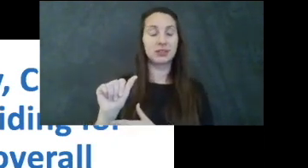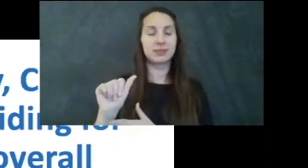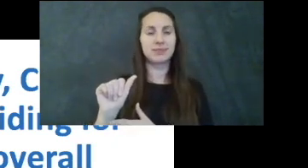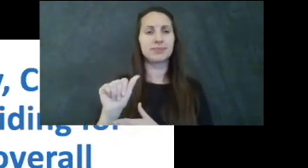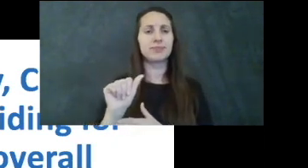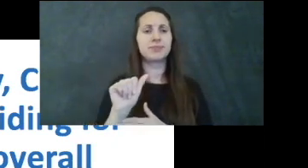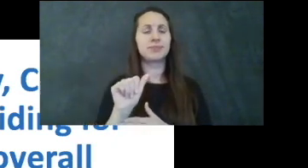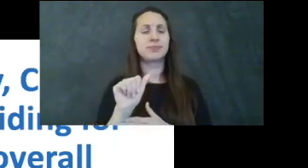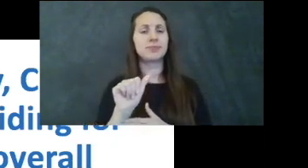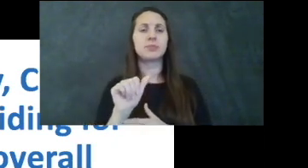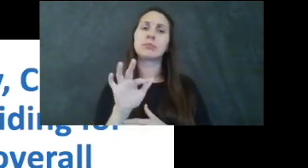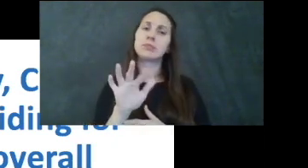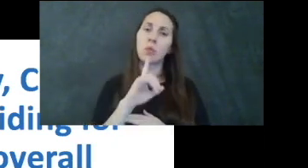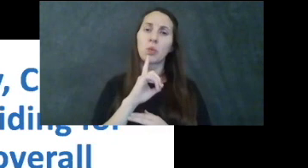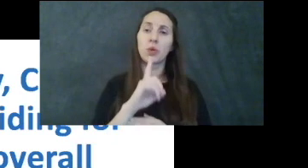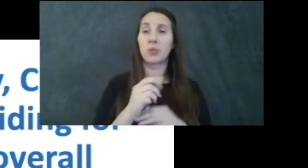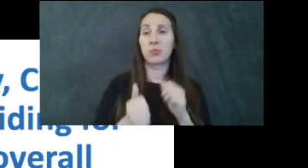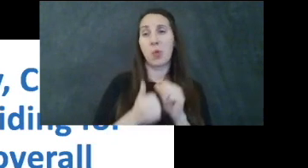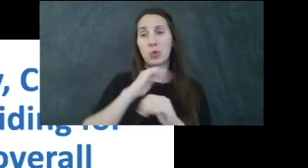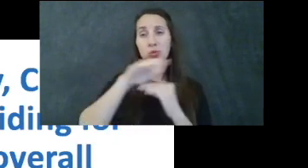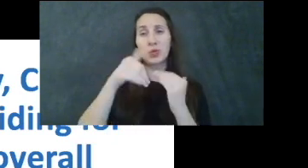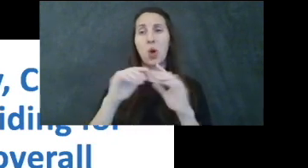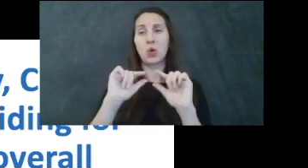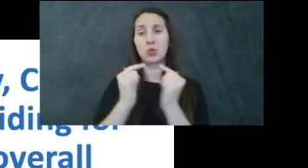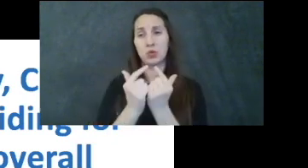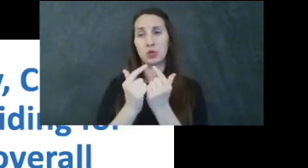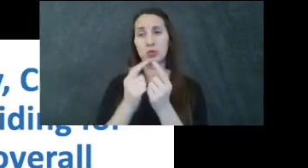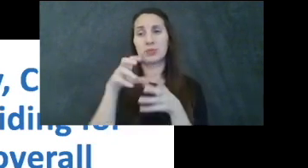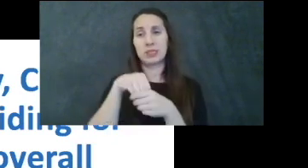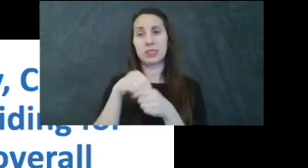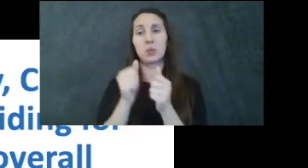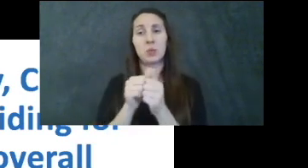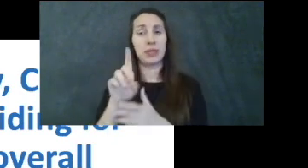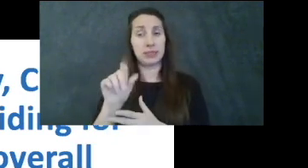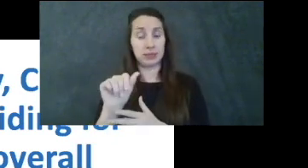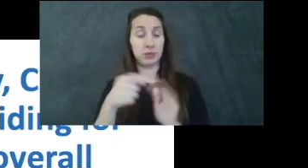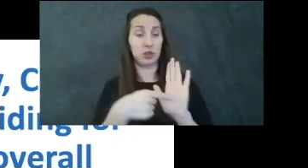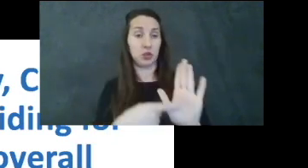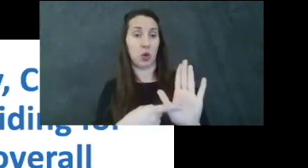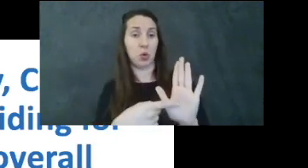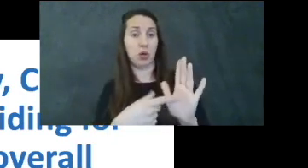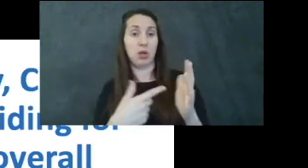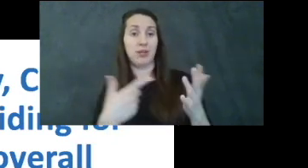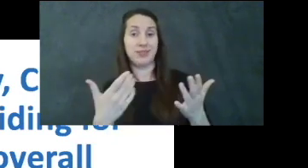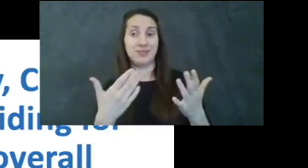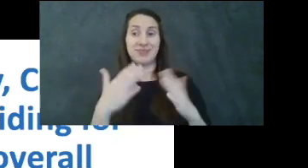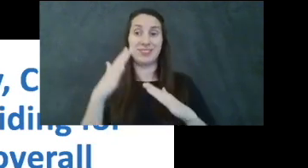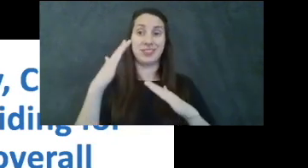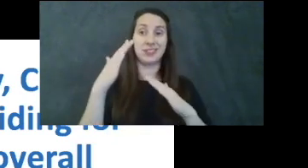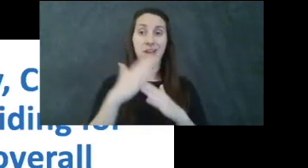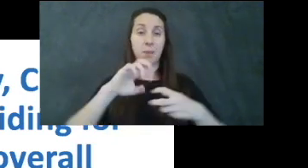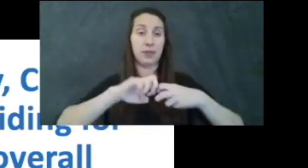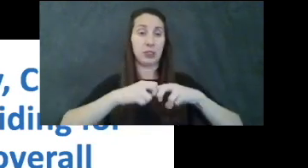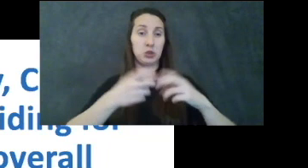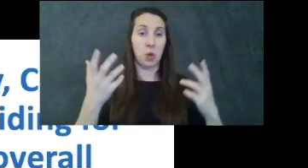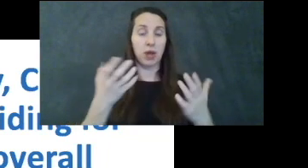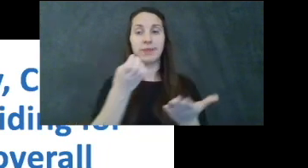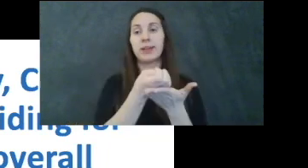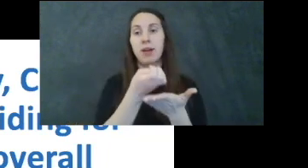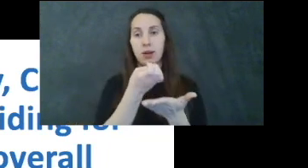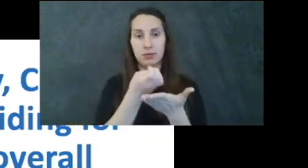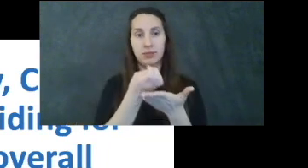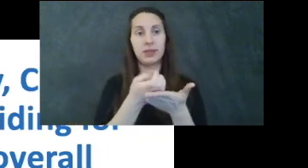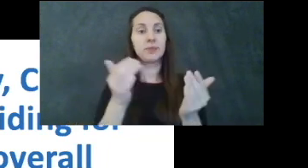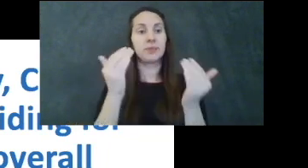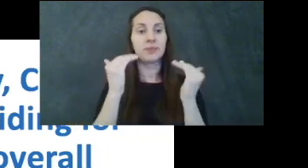almost all groups of voters with disabilities listed the economy as the top issue. And then for people of color